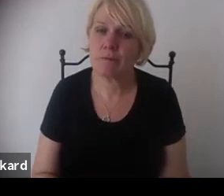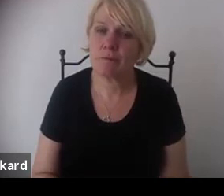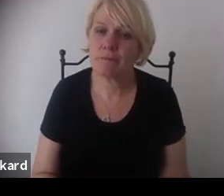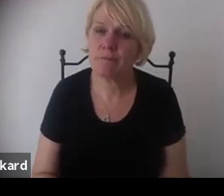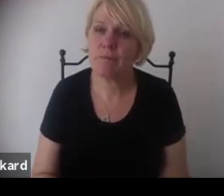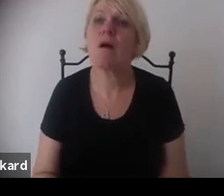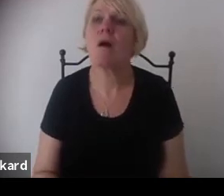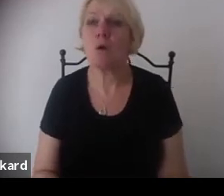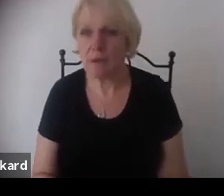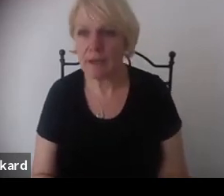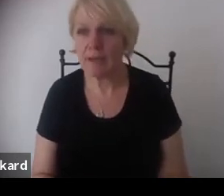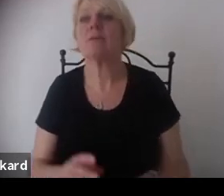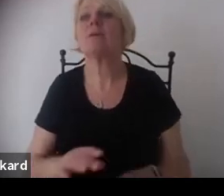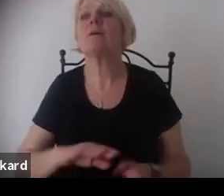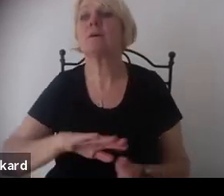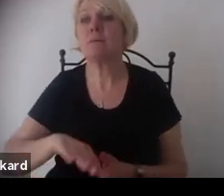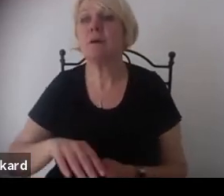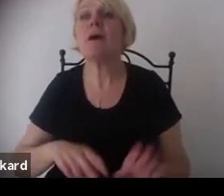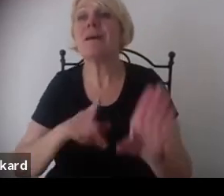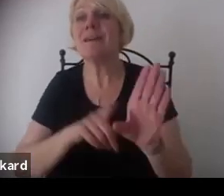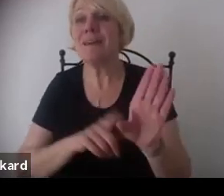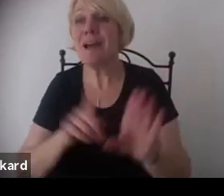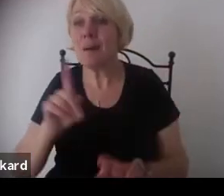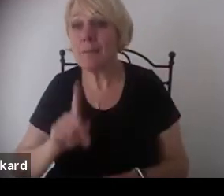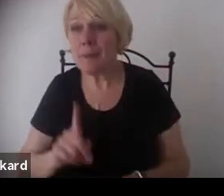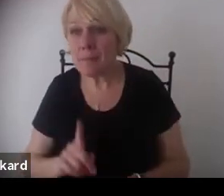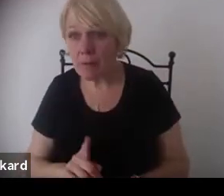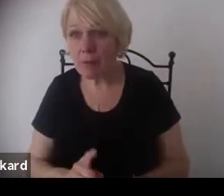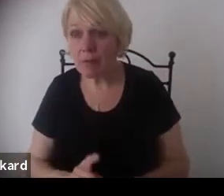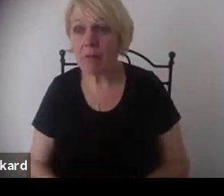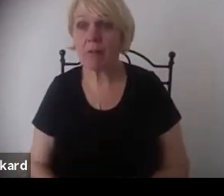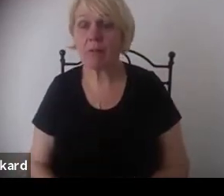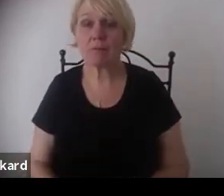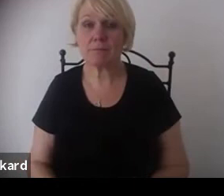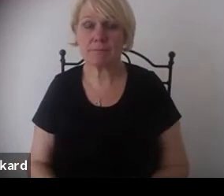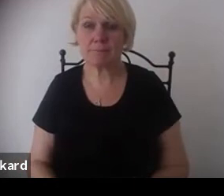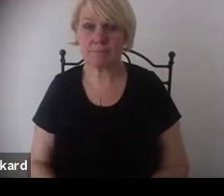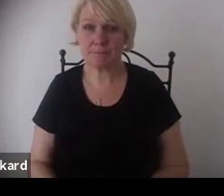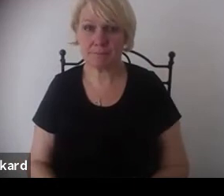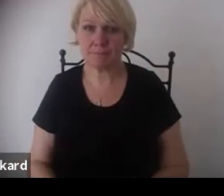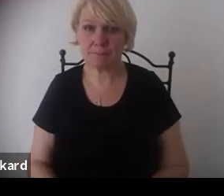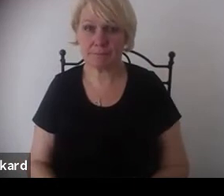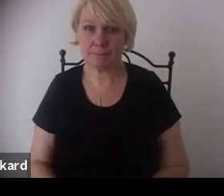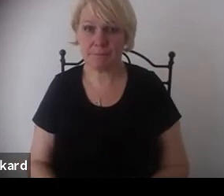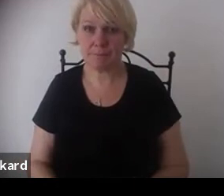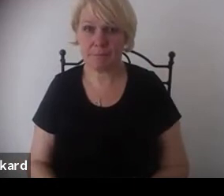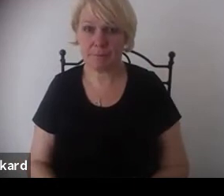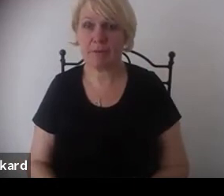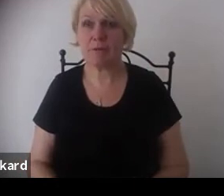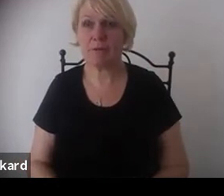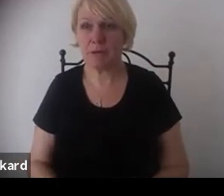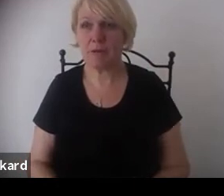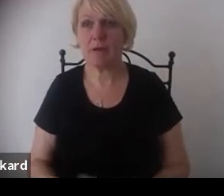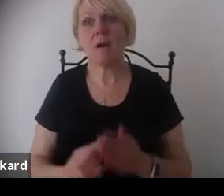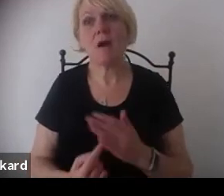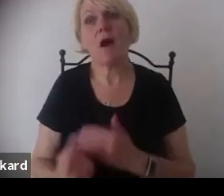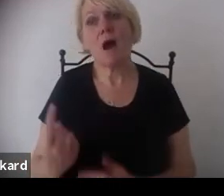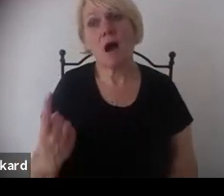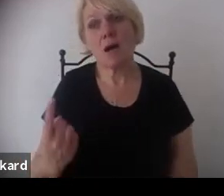young people again, and it says, what help is there for young people as isolation and loneliness has hit them hard?